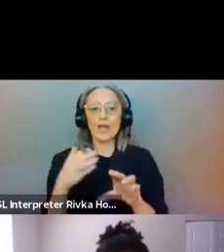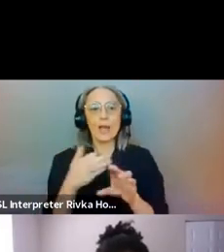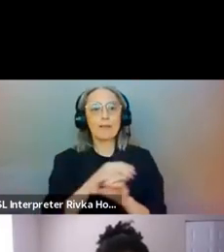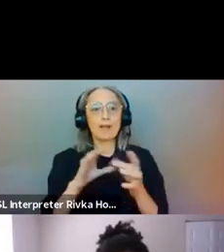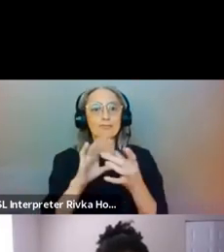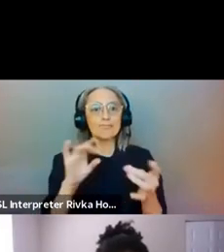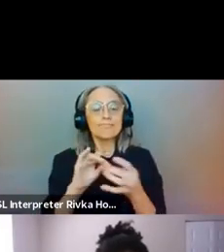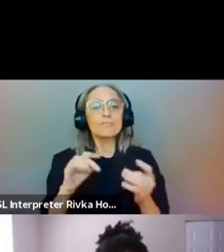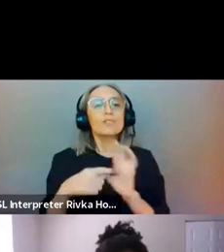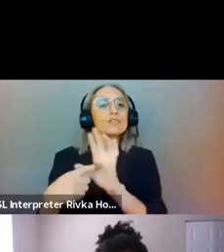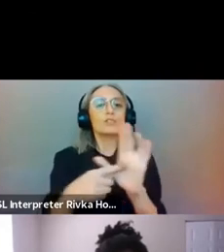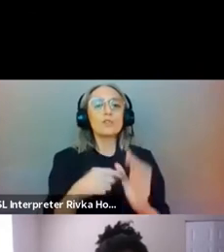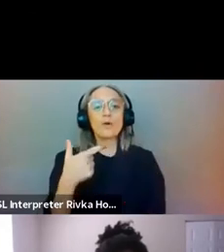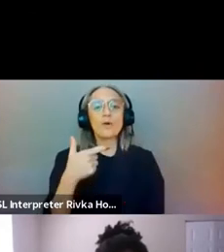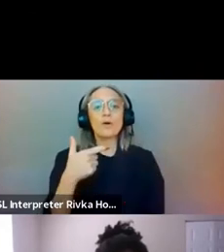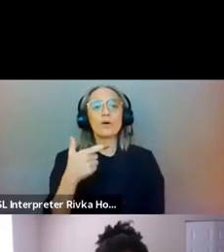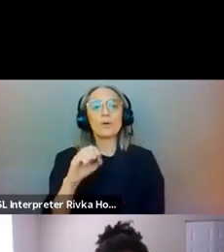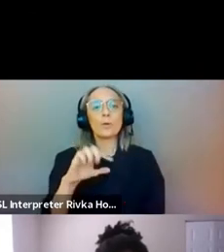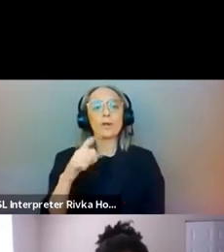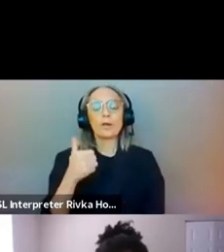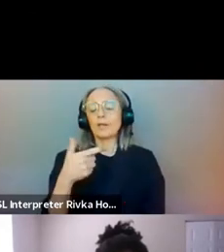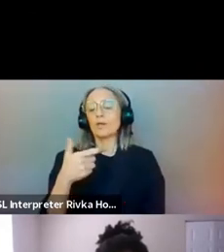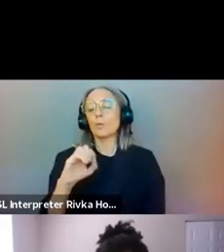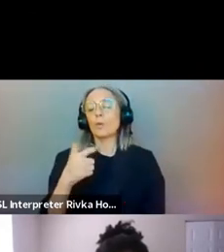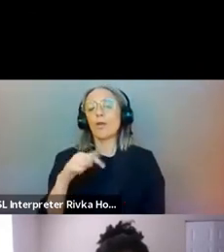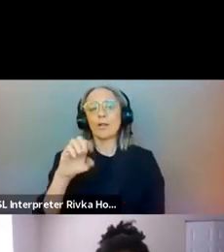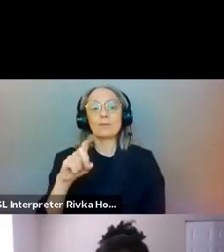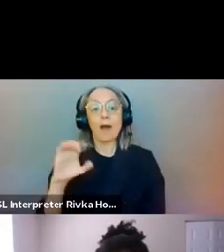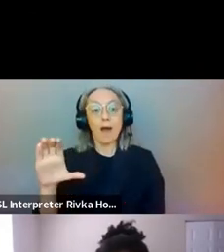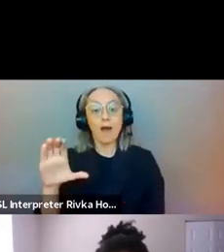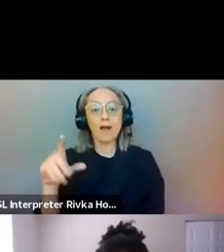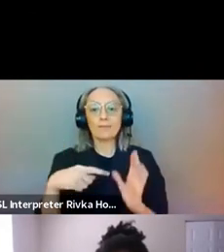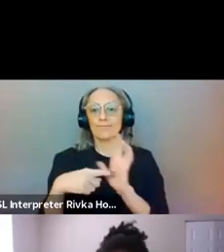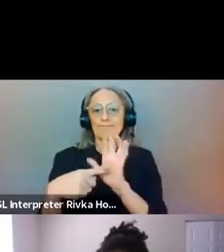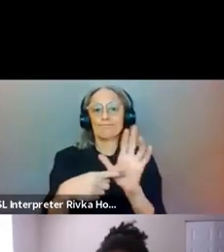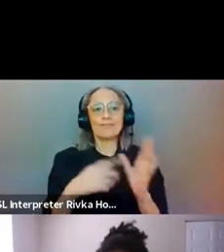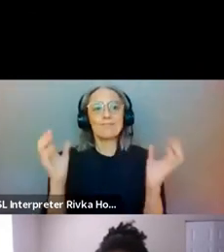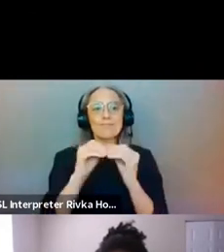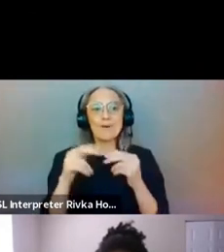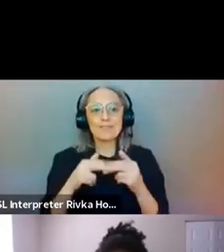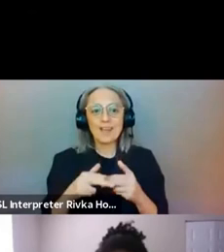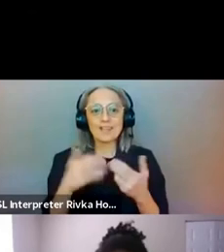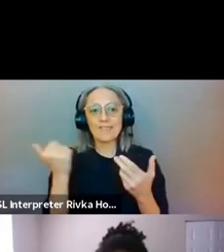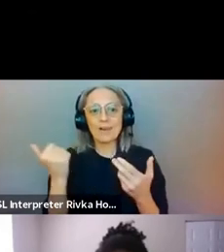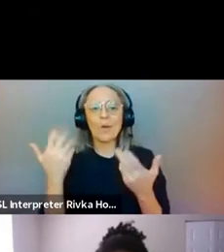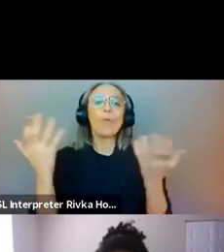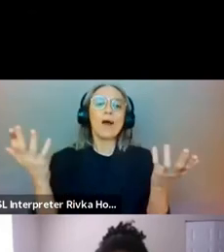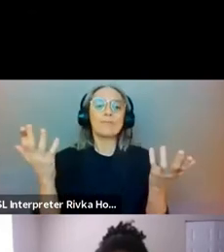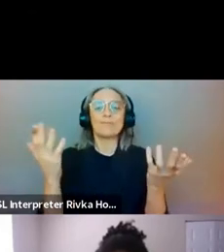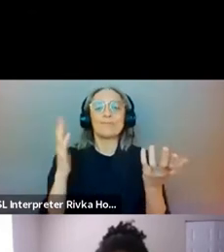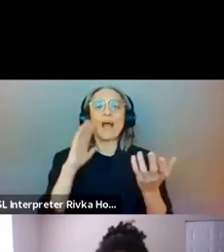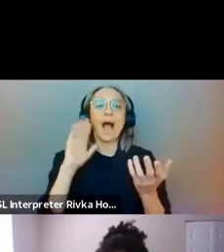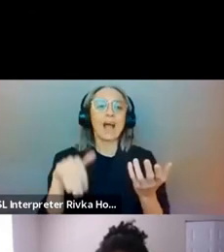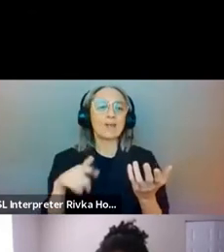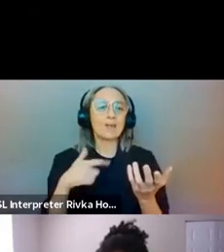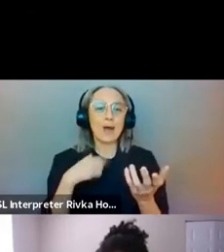to share the Google Doc with the additional slides that I forgot to, well, that I knew that I